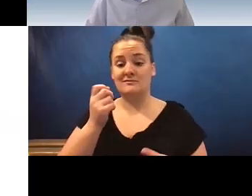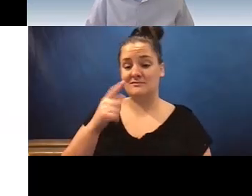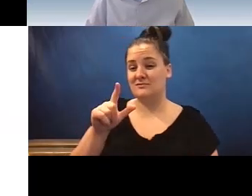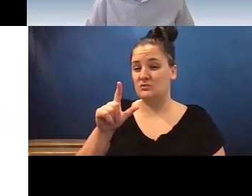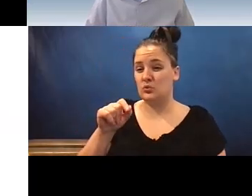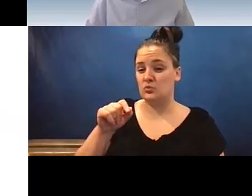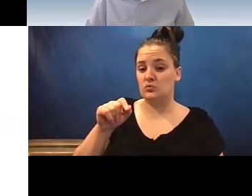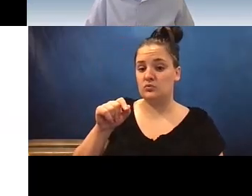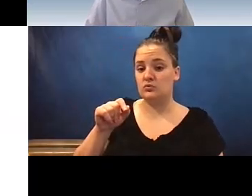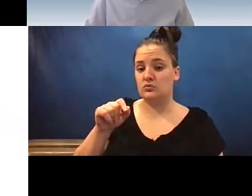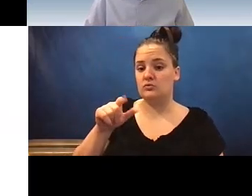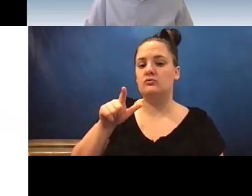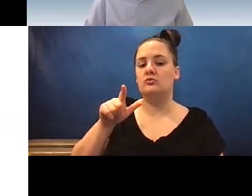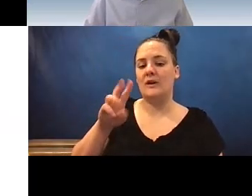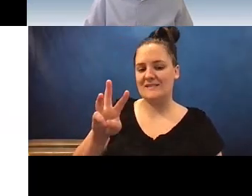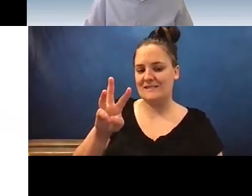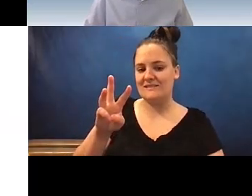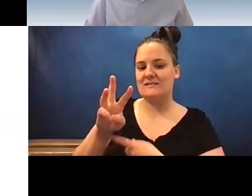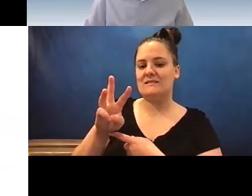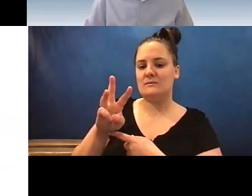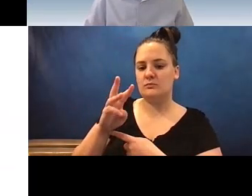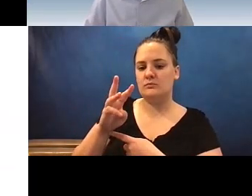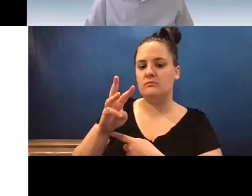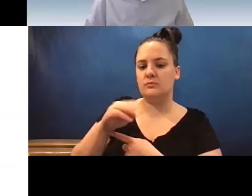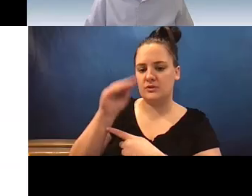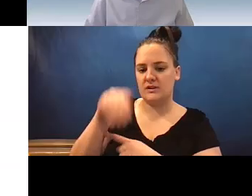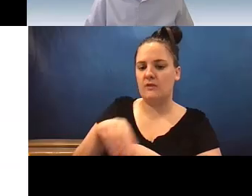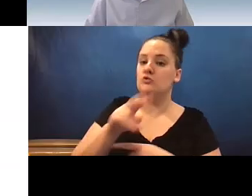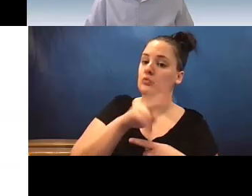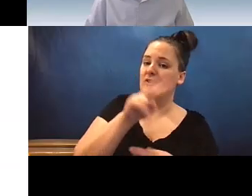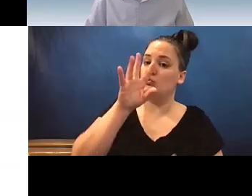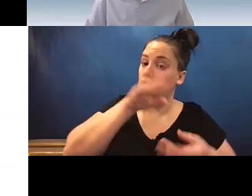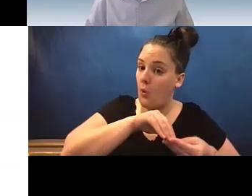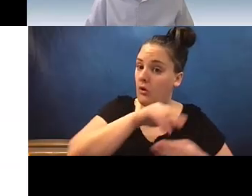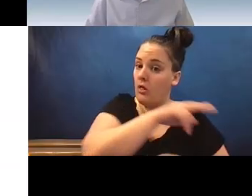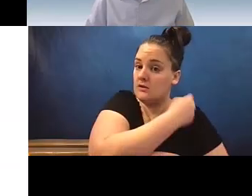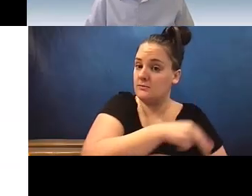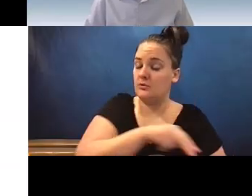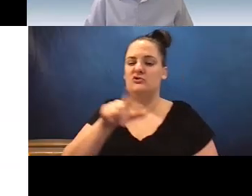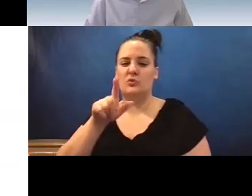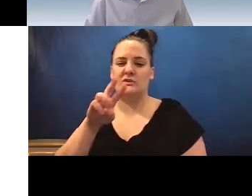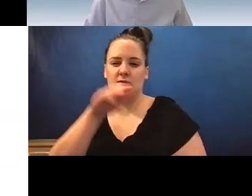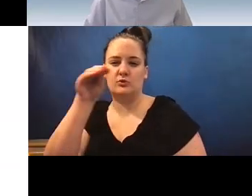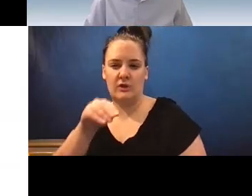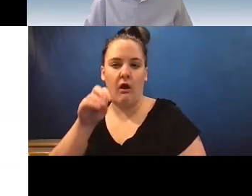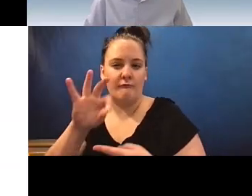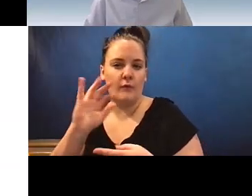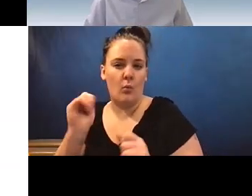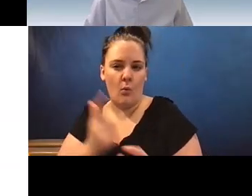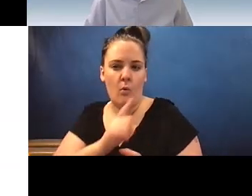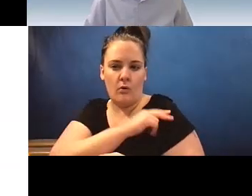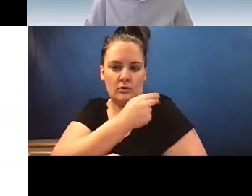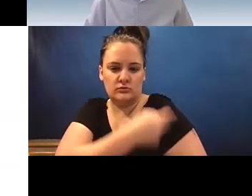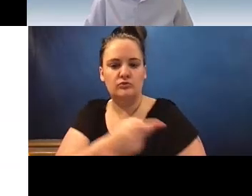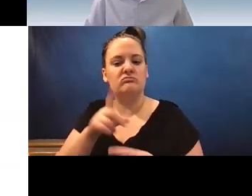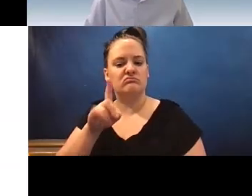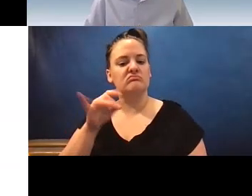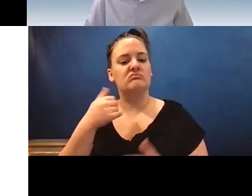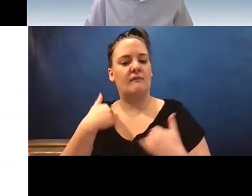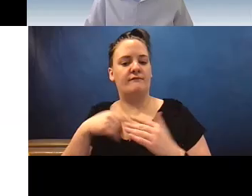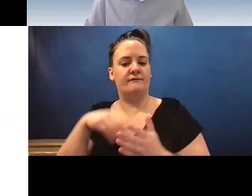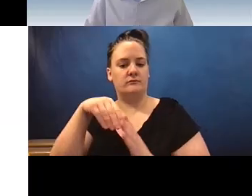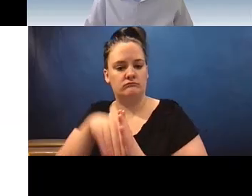losses in 2024. Trends with total losses for urban hospitals include high-pressure markets like Northern Colorado and